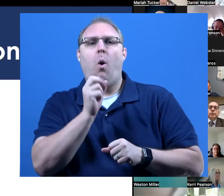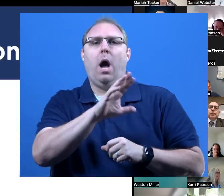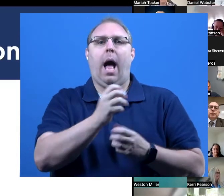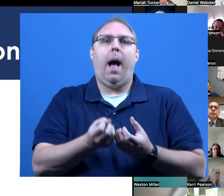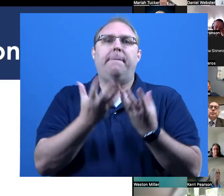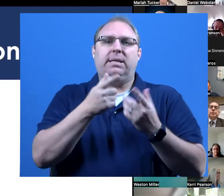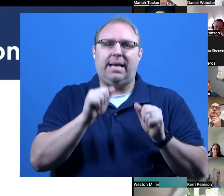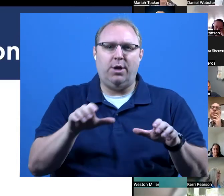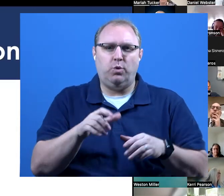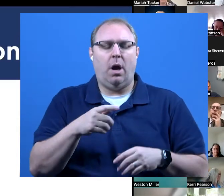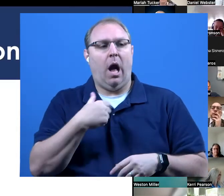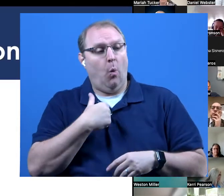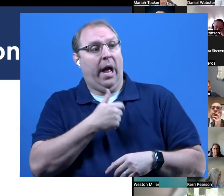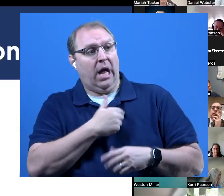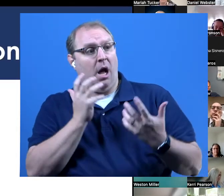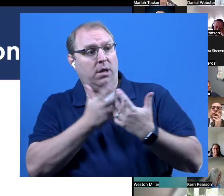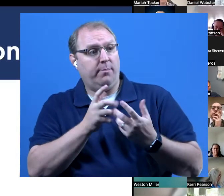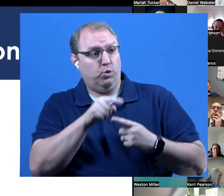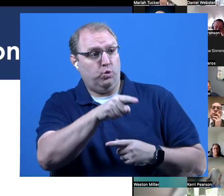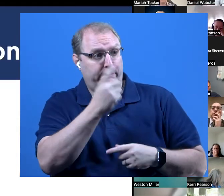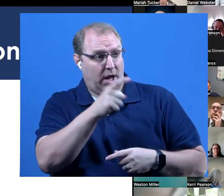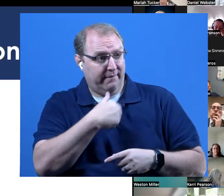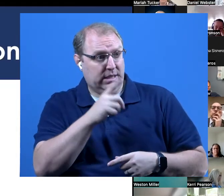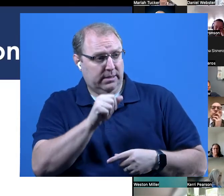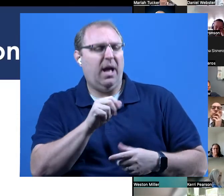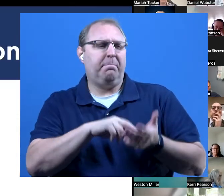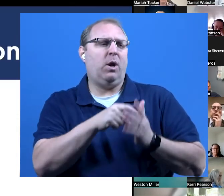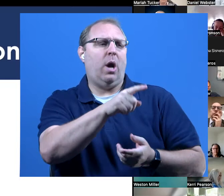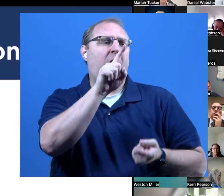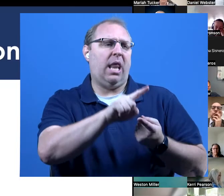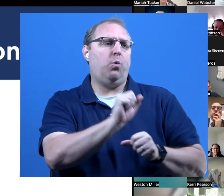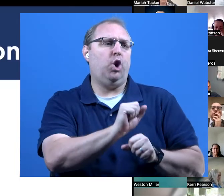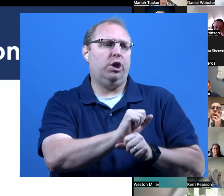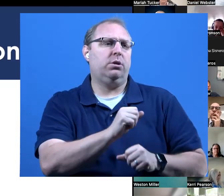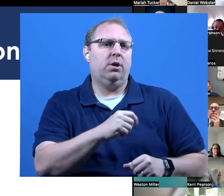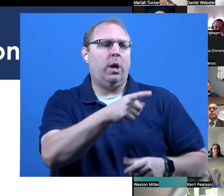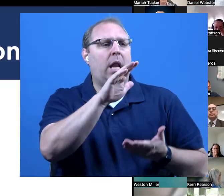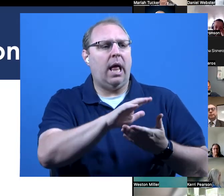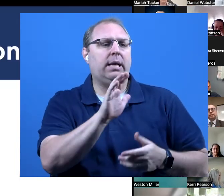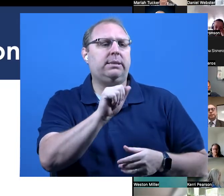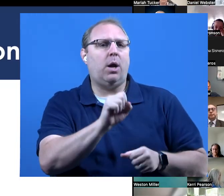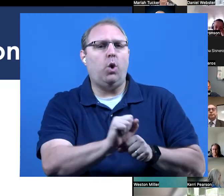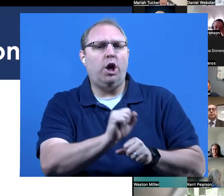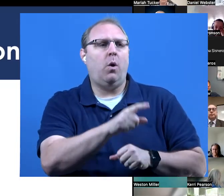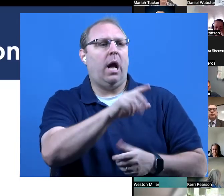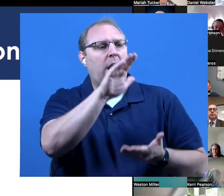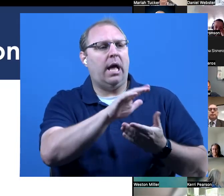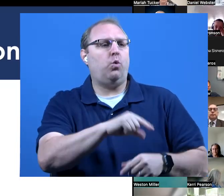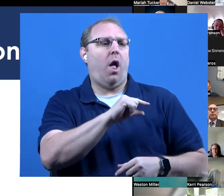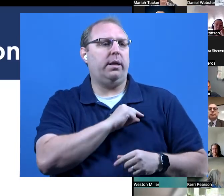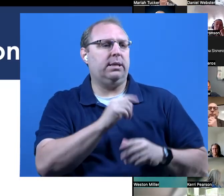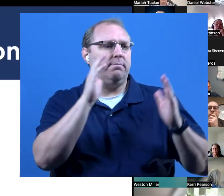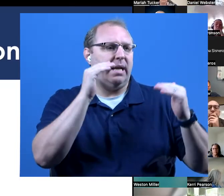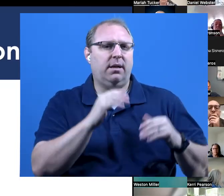allow you to do a lesser quality standard. Those are things that are not considered a reasonable accommodation. Nor does the